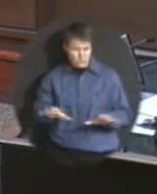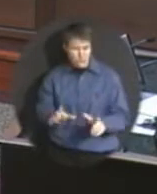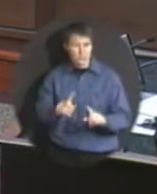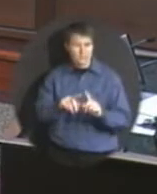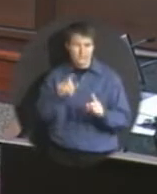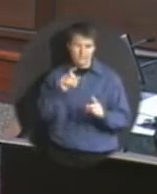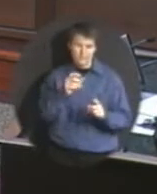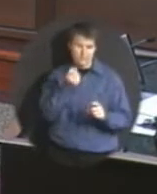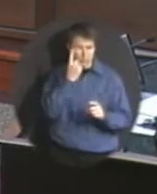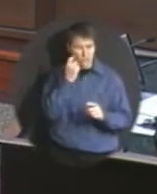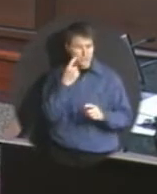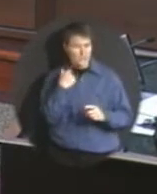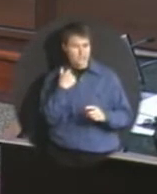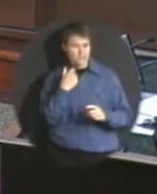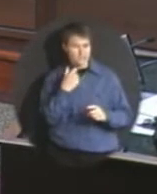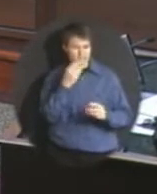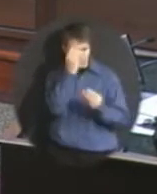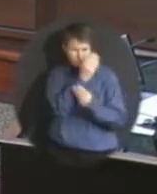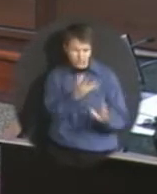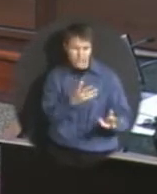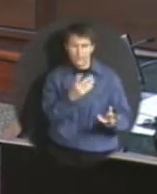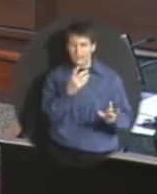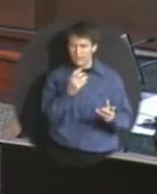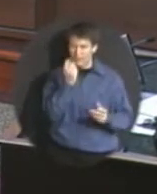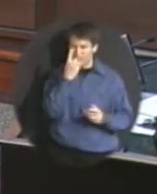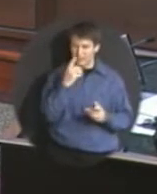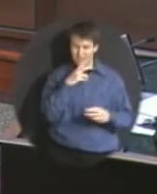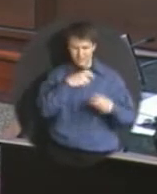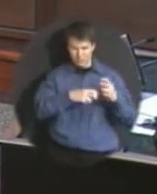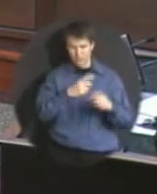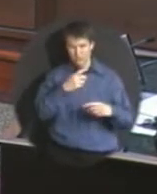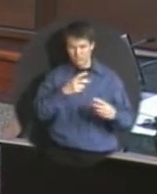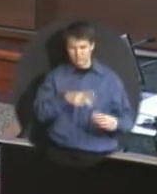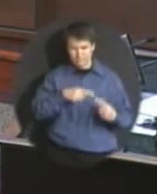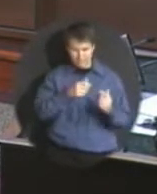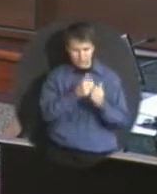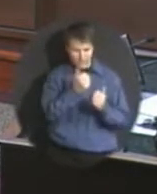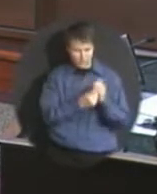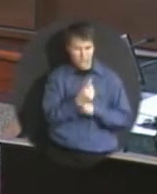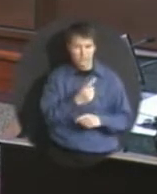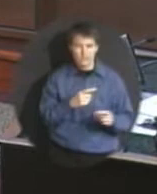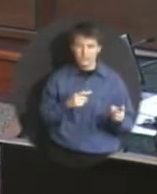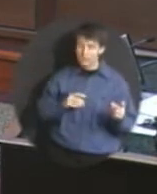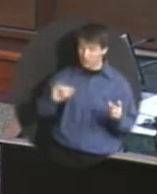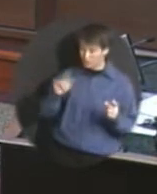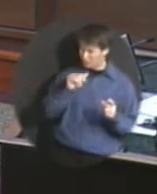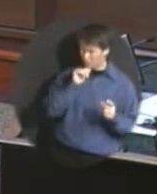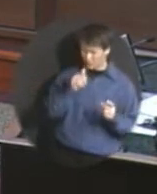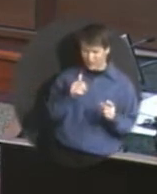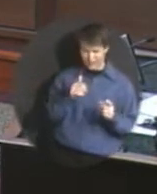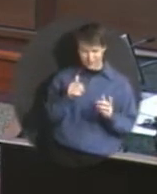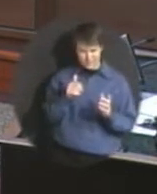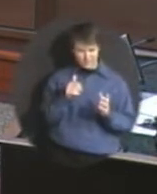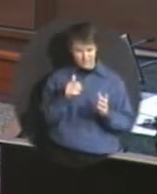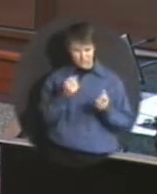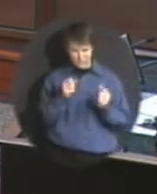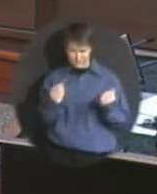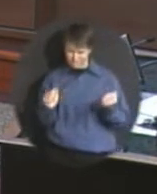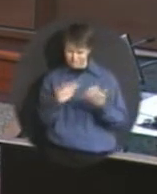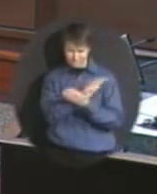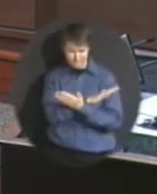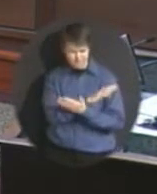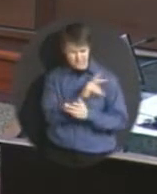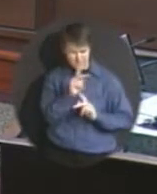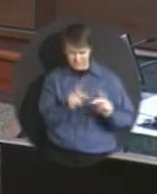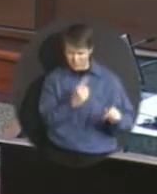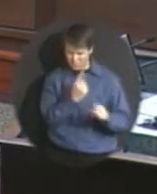times for everyone. So thank you for that. And then, Mr. Hutchison, you're not deceiving the public, are you, with this at all? Like